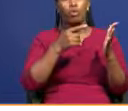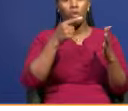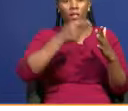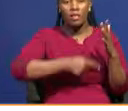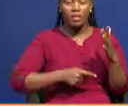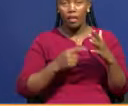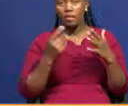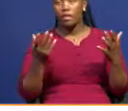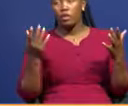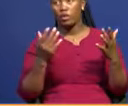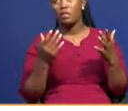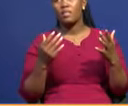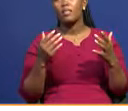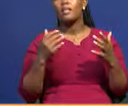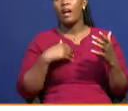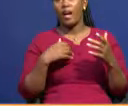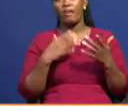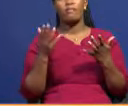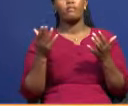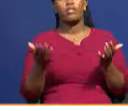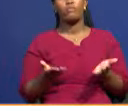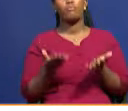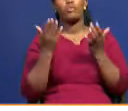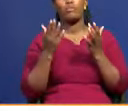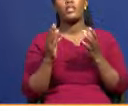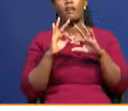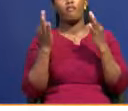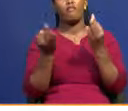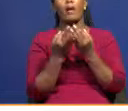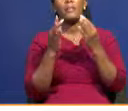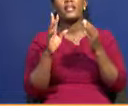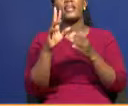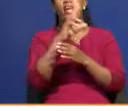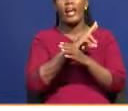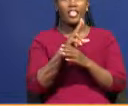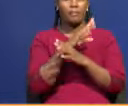product alone raises household expenditure on